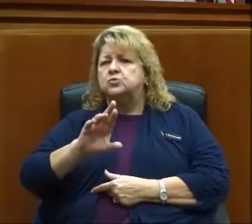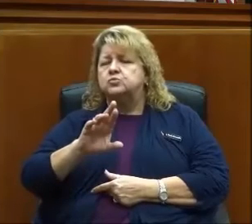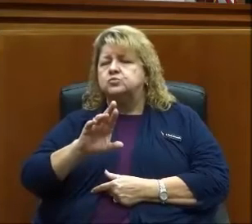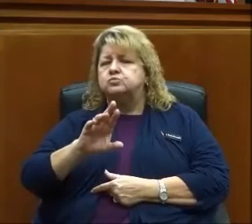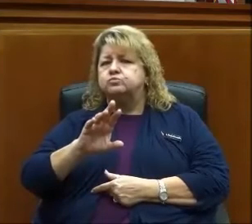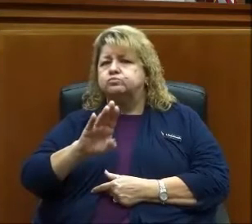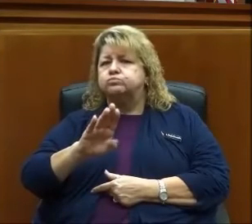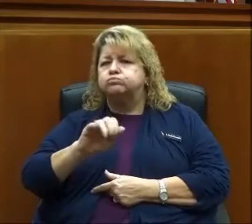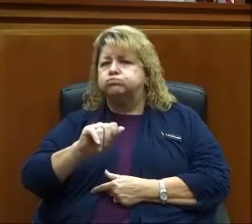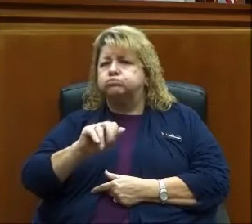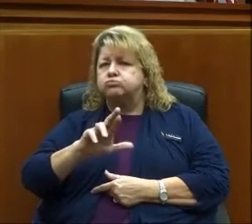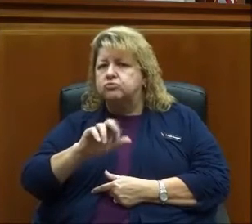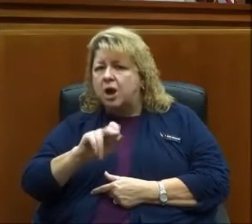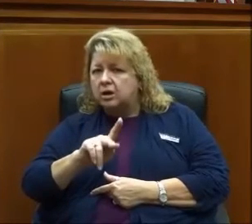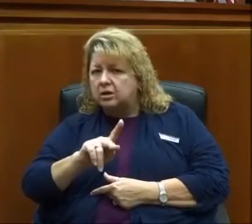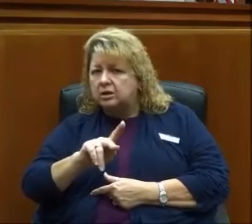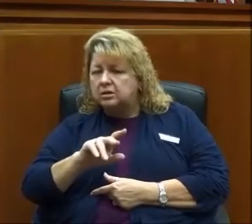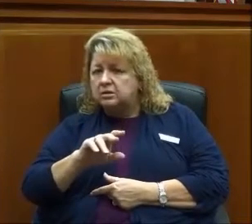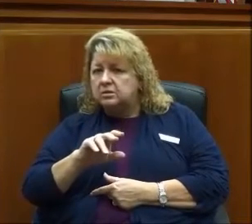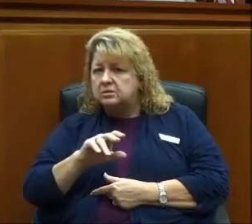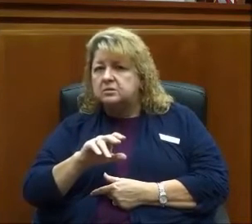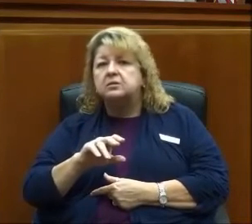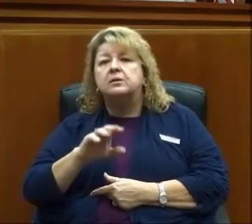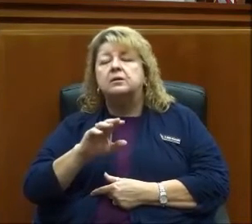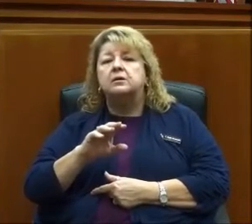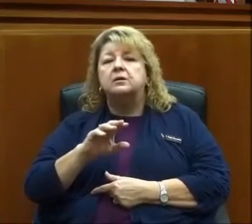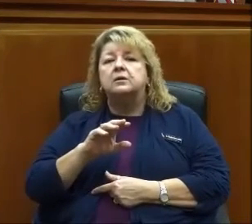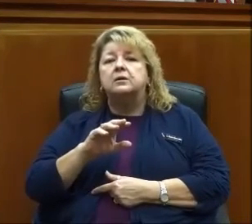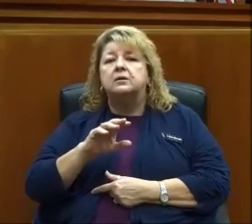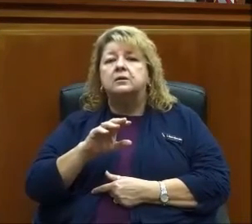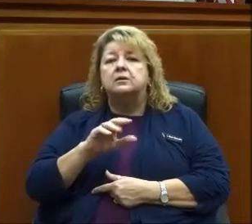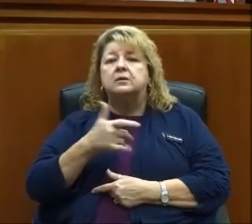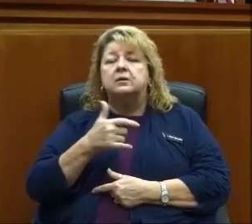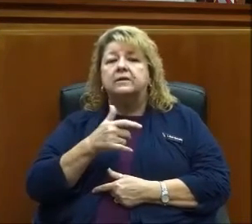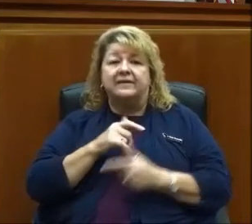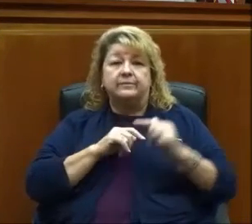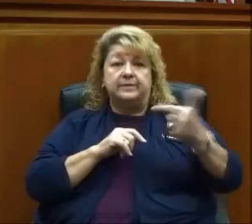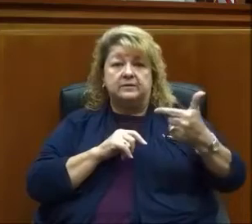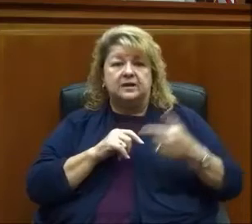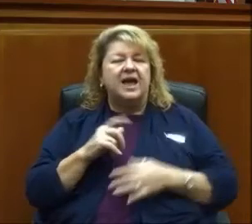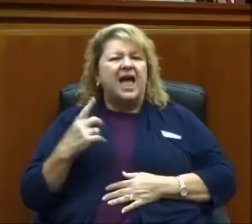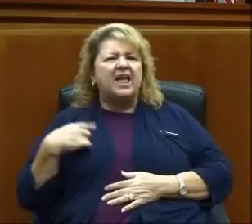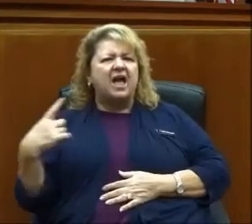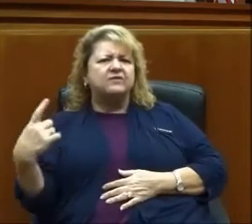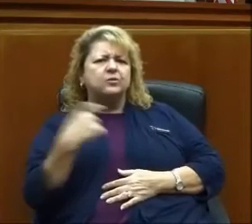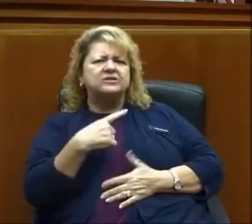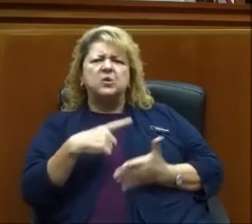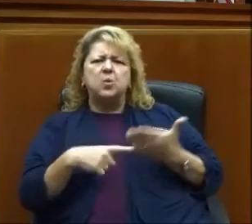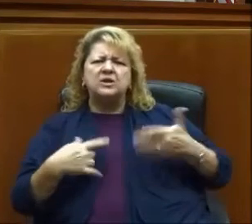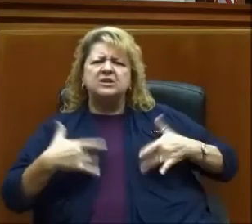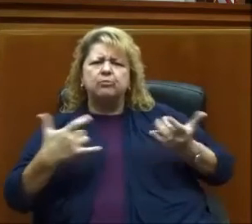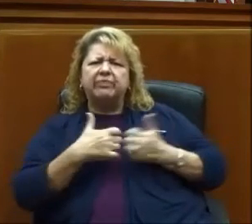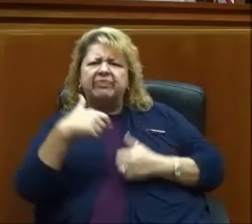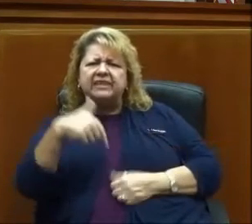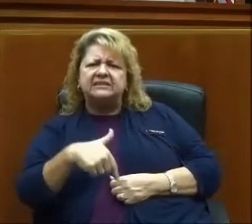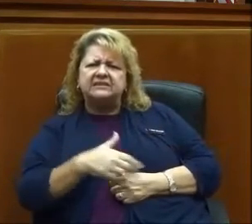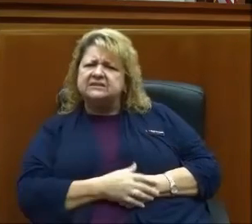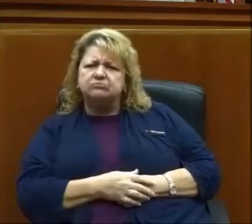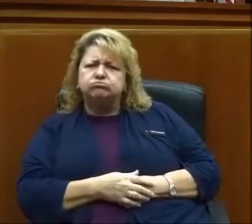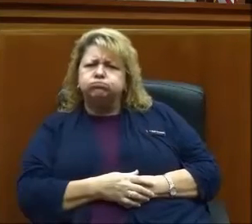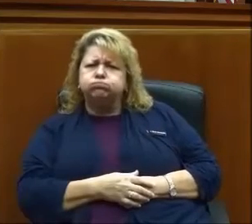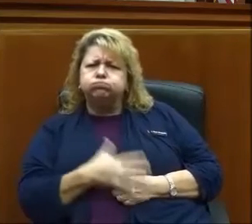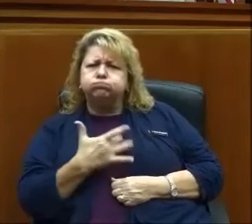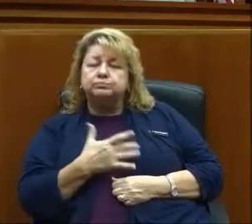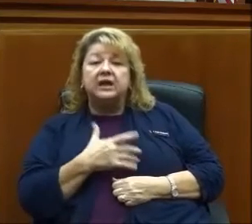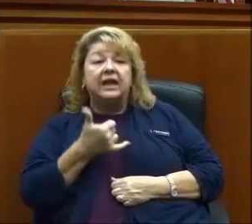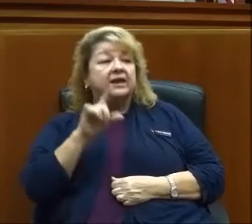members? I'd just like an overview of the, what's going on with this one. Okay. Do we have a